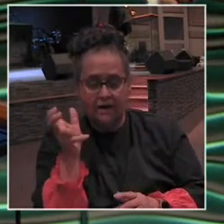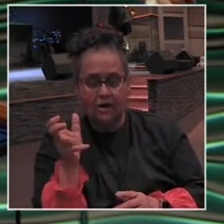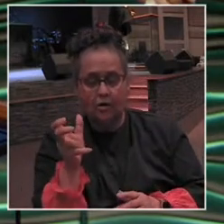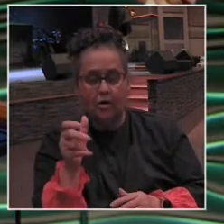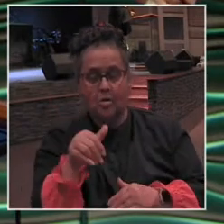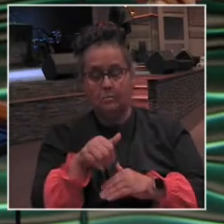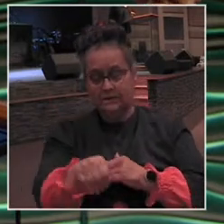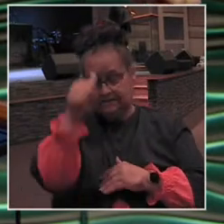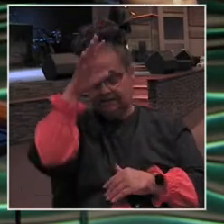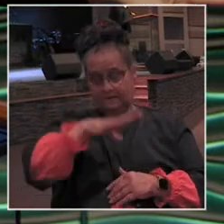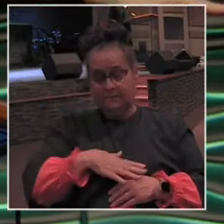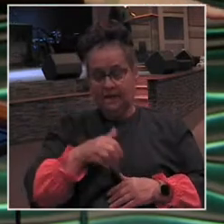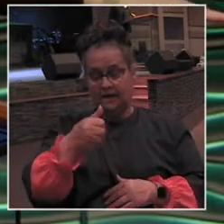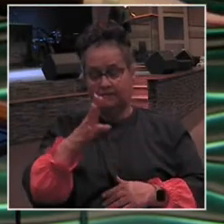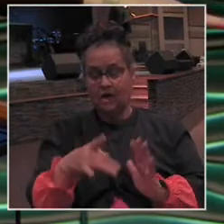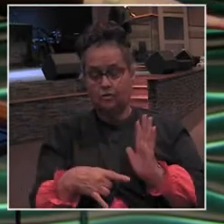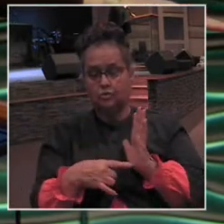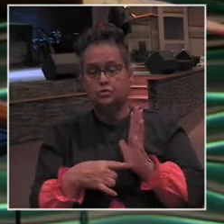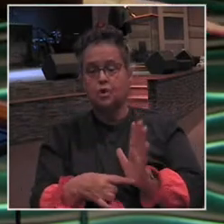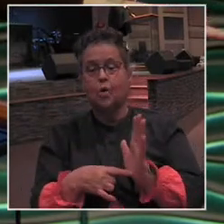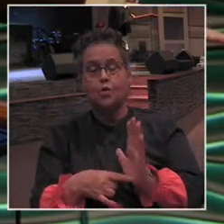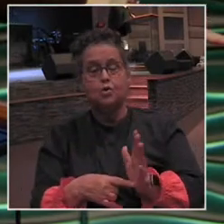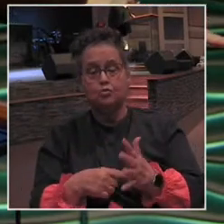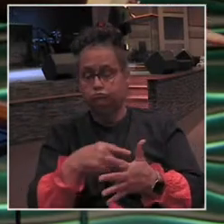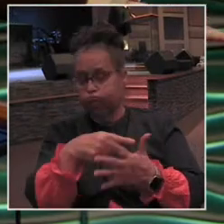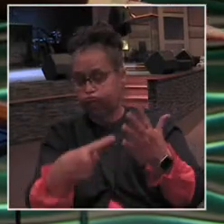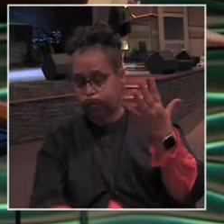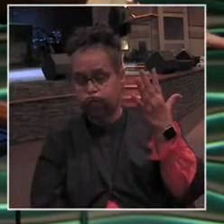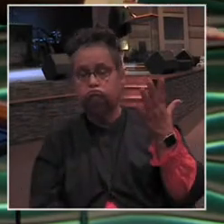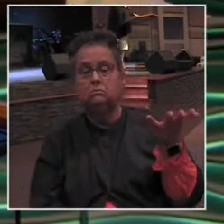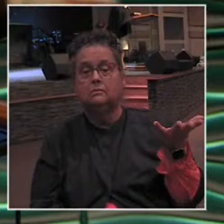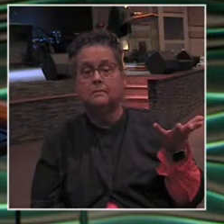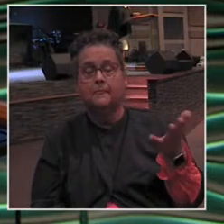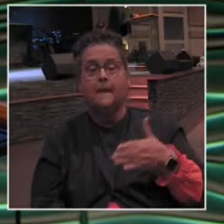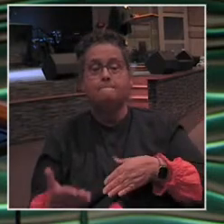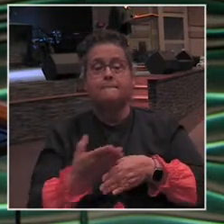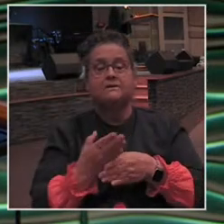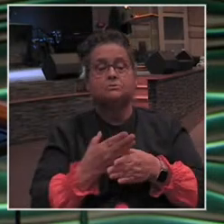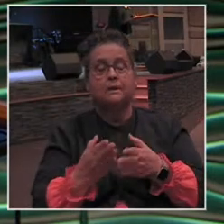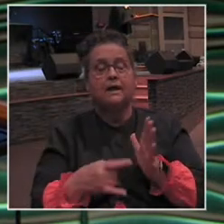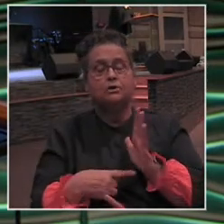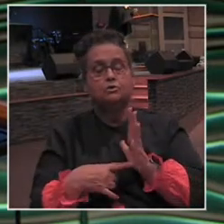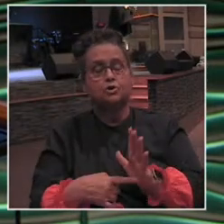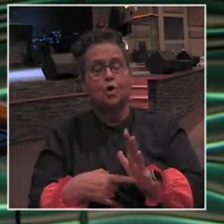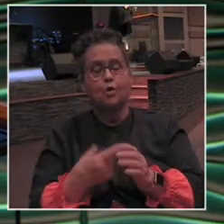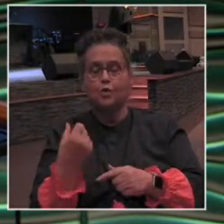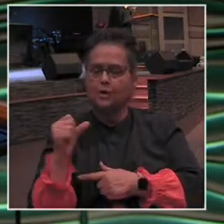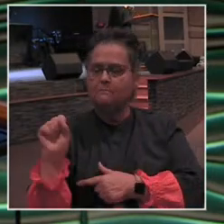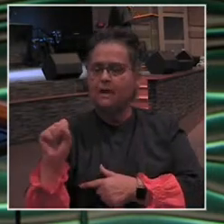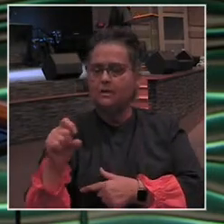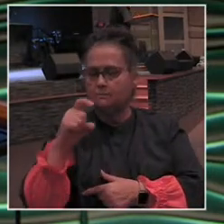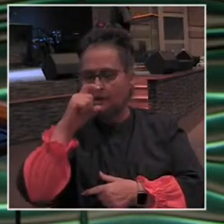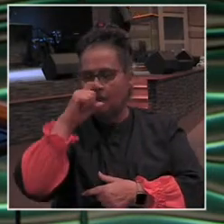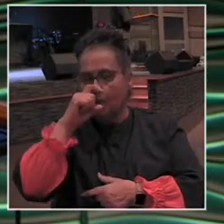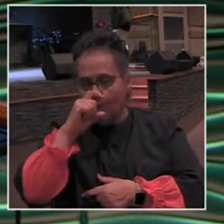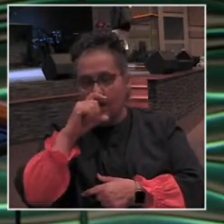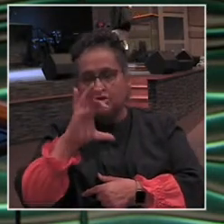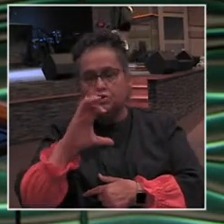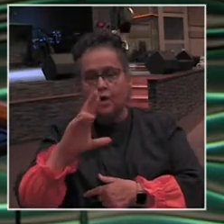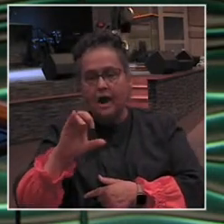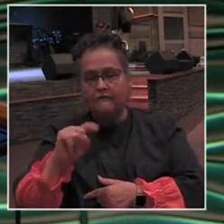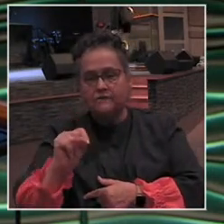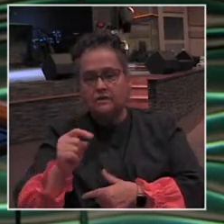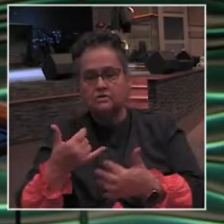man of God to show you and uncover those things. Pastor Bland has uncovered the rebellion and the witchcraft that has tried to make